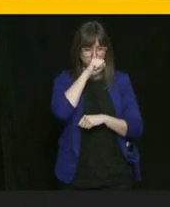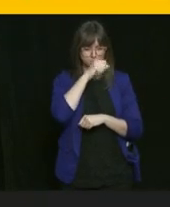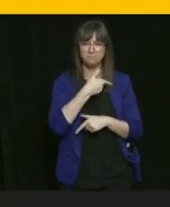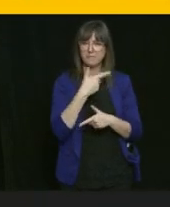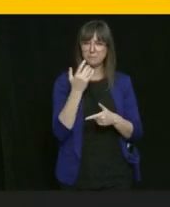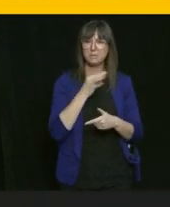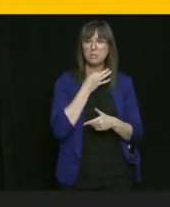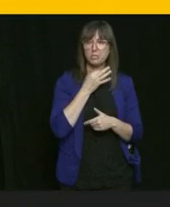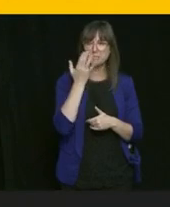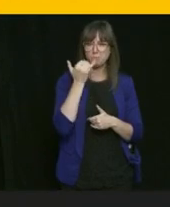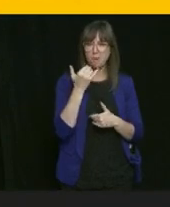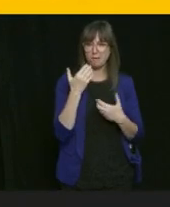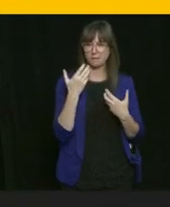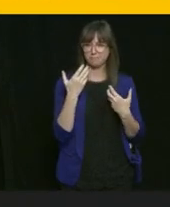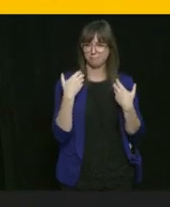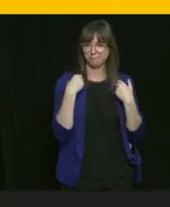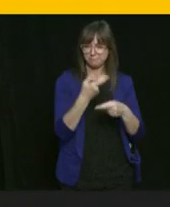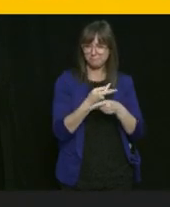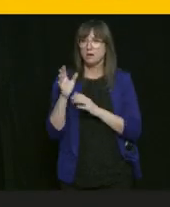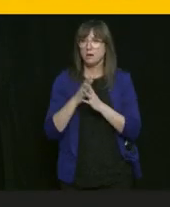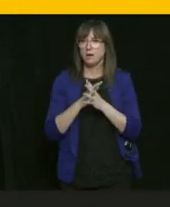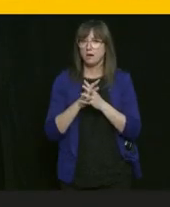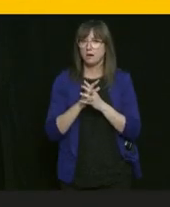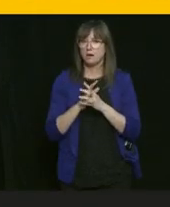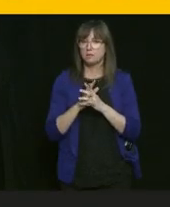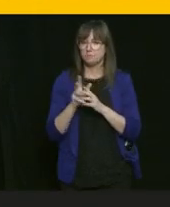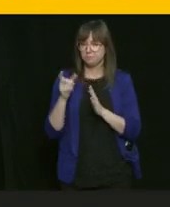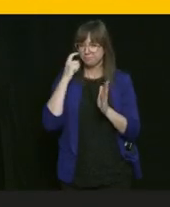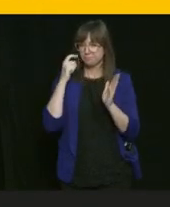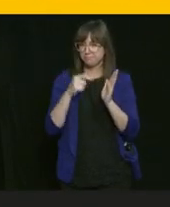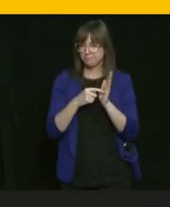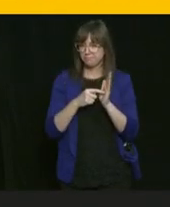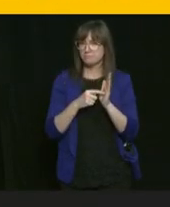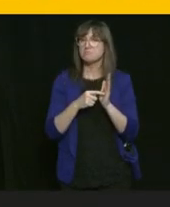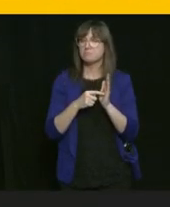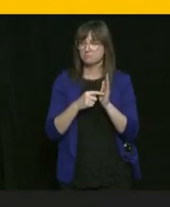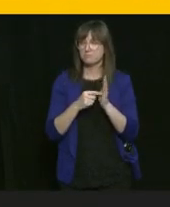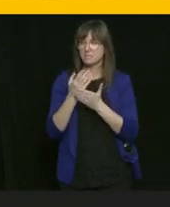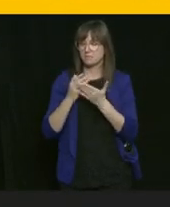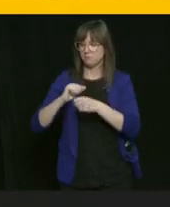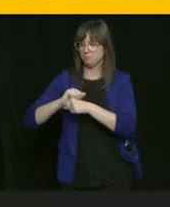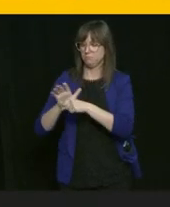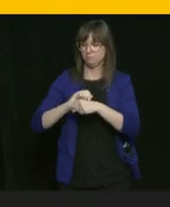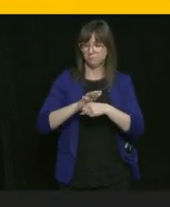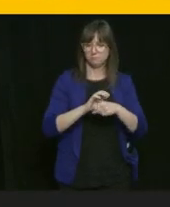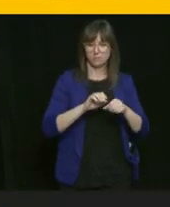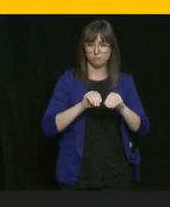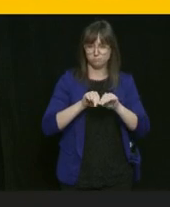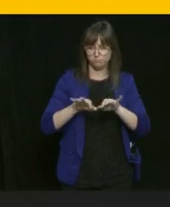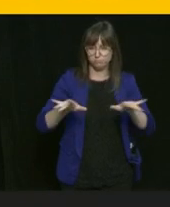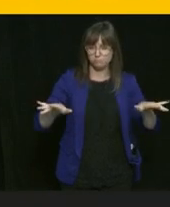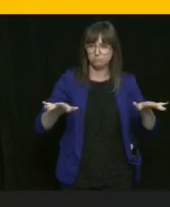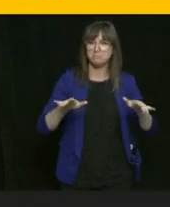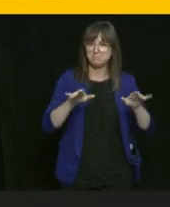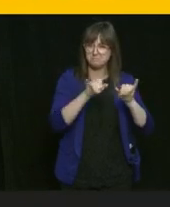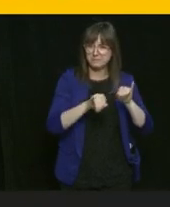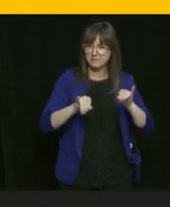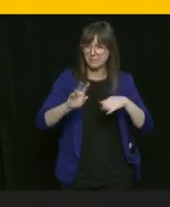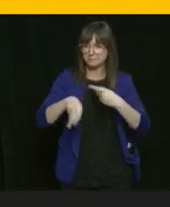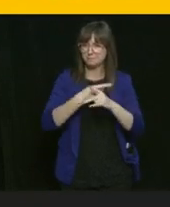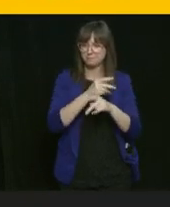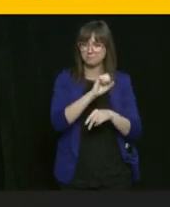outbreaks in healthcare settings. What's going wrong? How come they have outbreaks occur in several of the same settings, but this time actually it